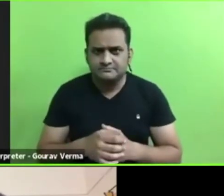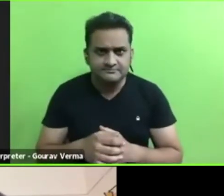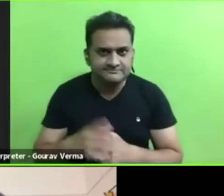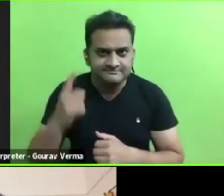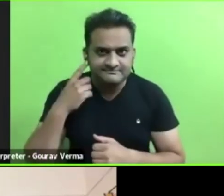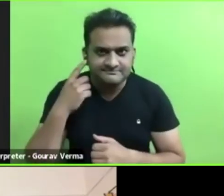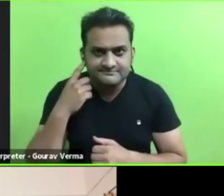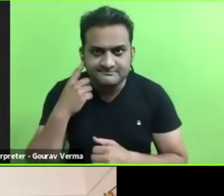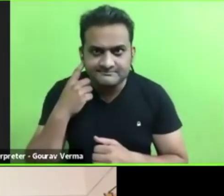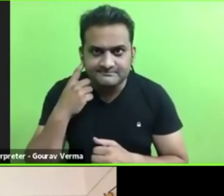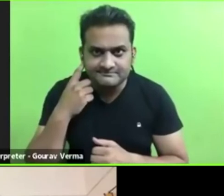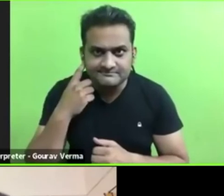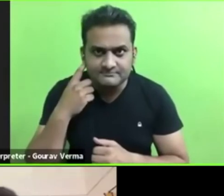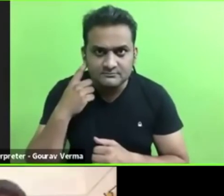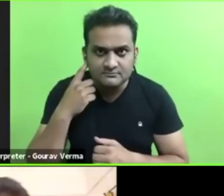musical?